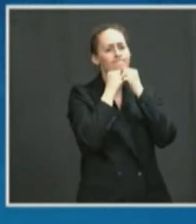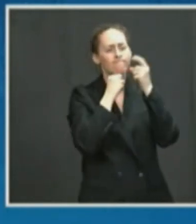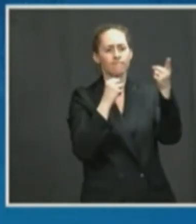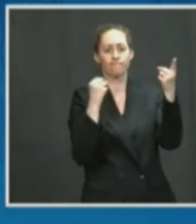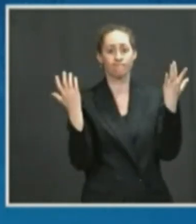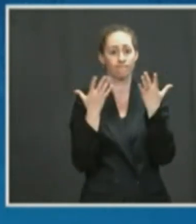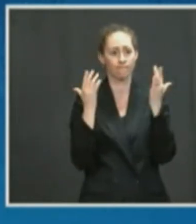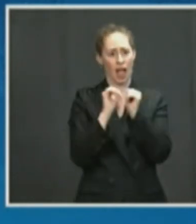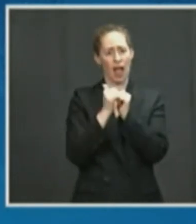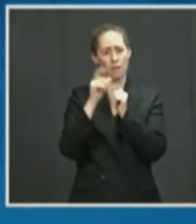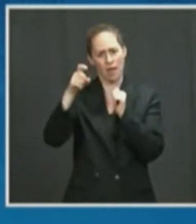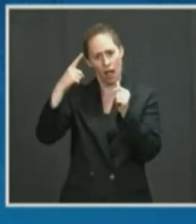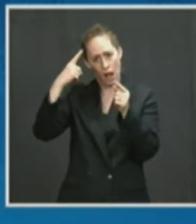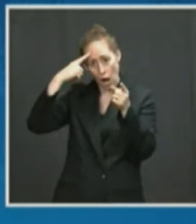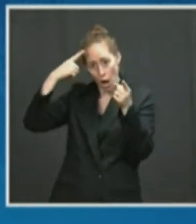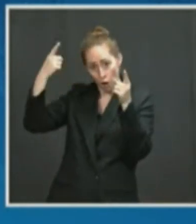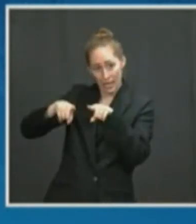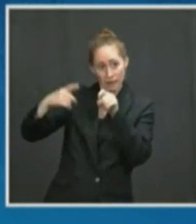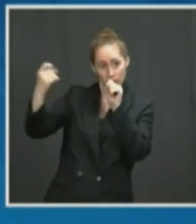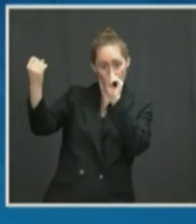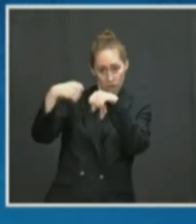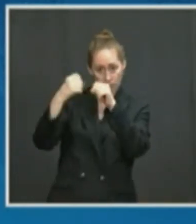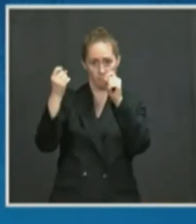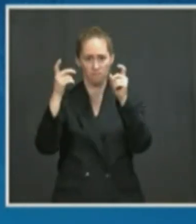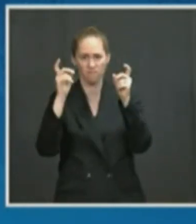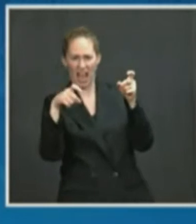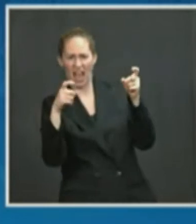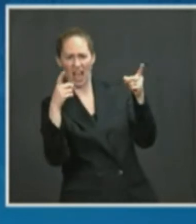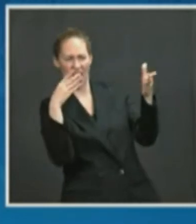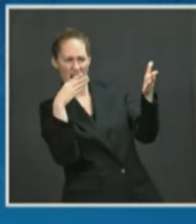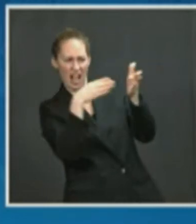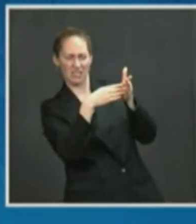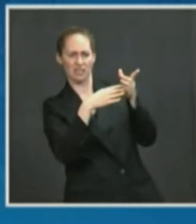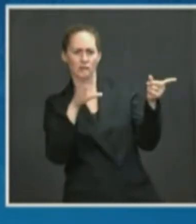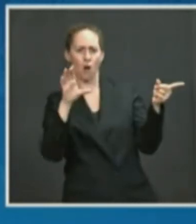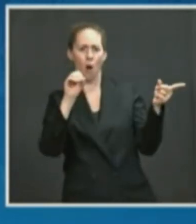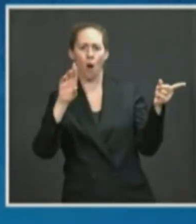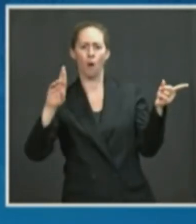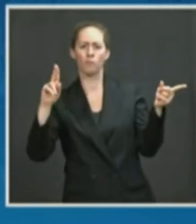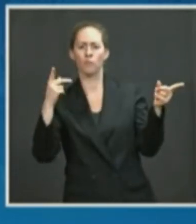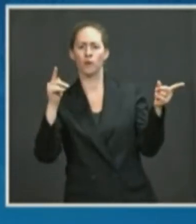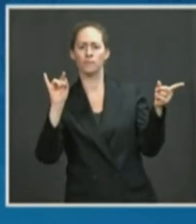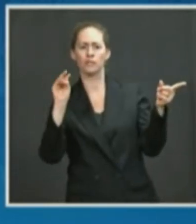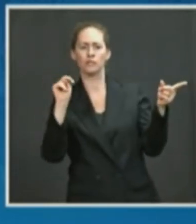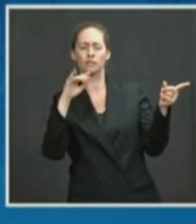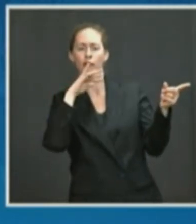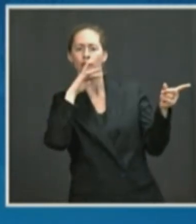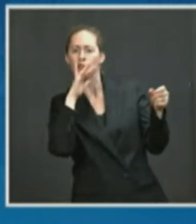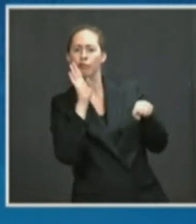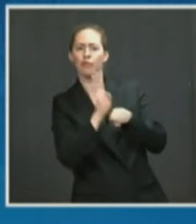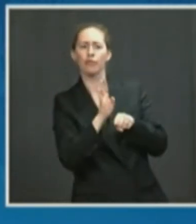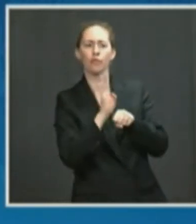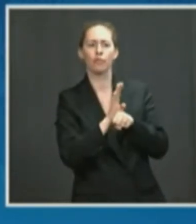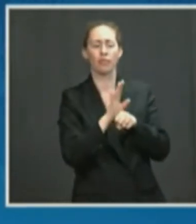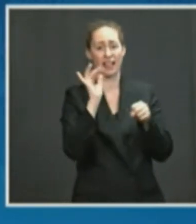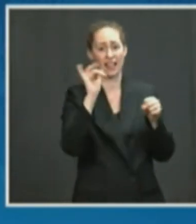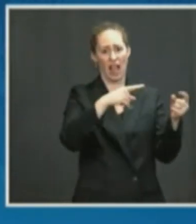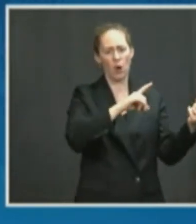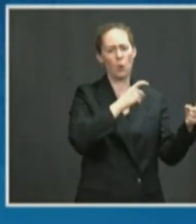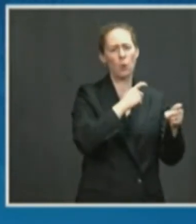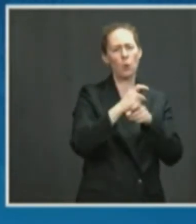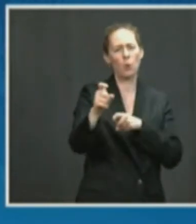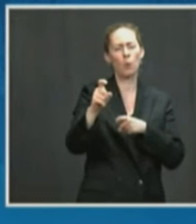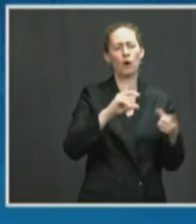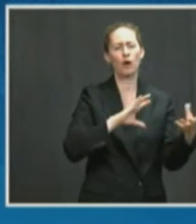corruption. It erodes the confidence the people have in their government and its leaders. It compromises the ability of any